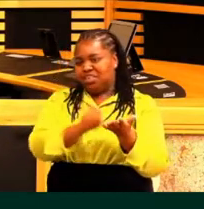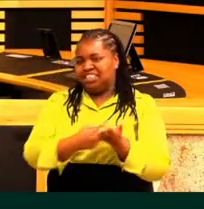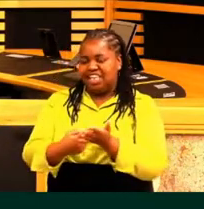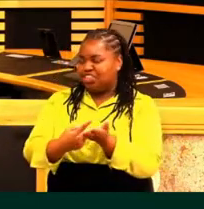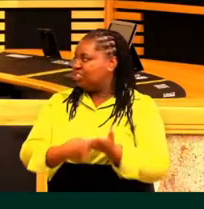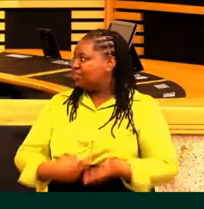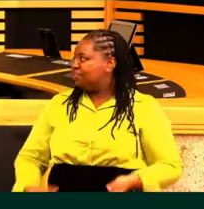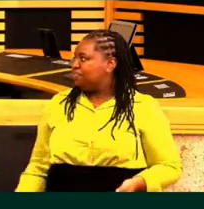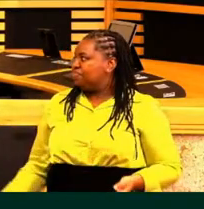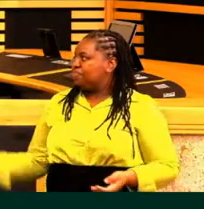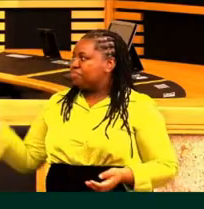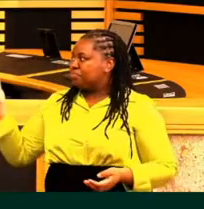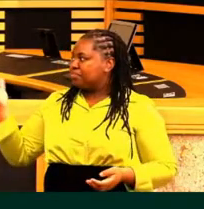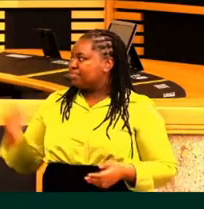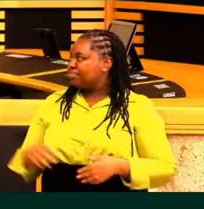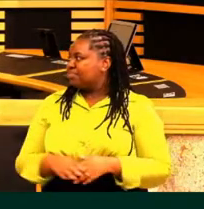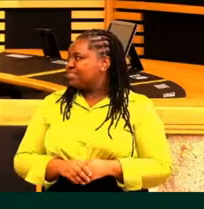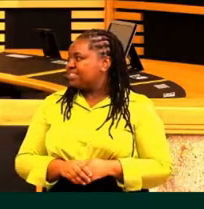secretary